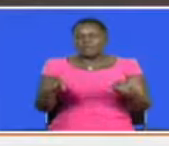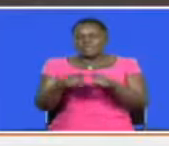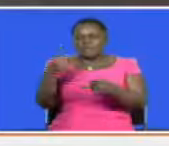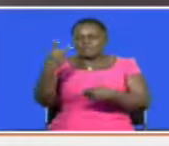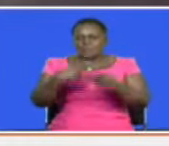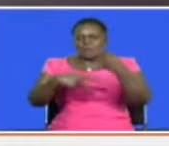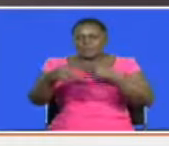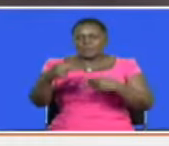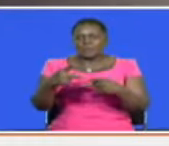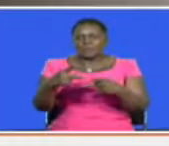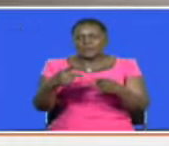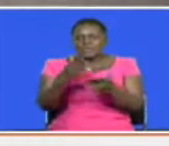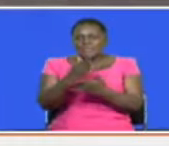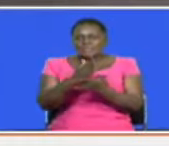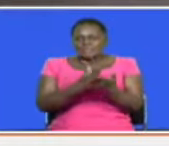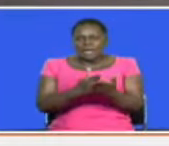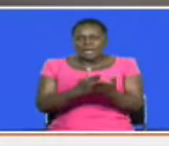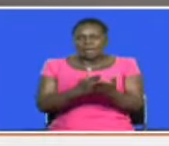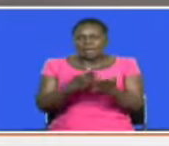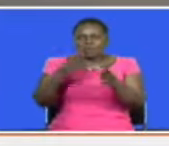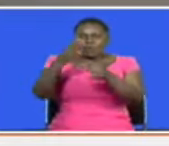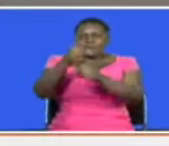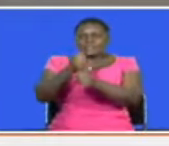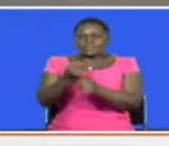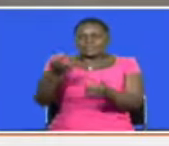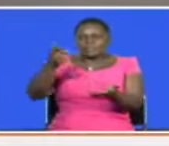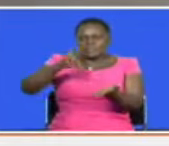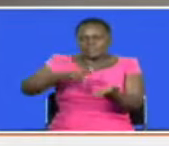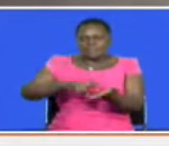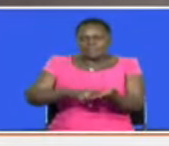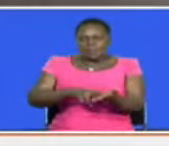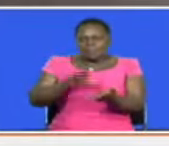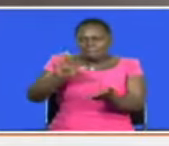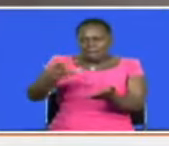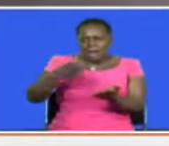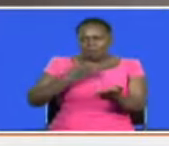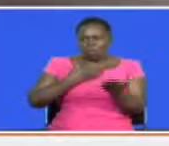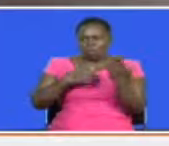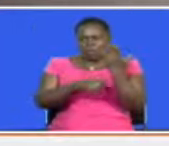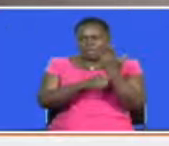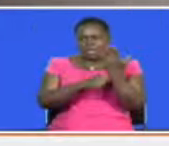procurement requisitions, some under companies registered in his name.